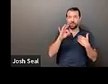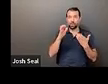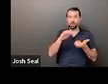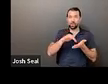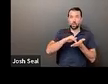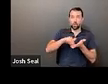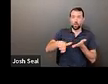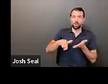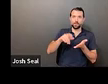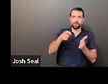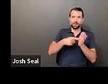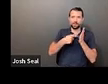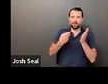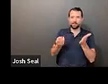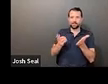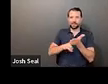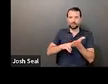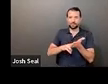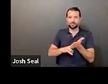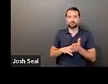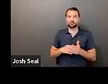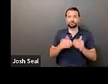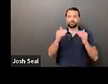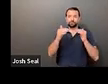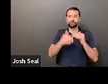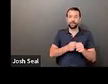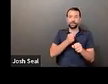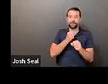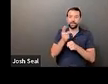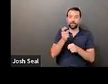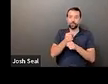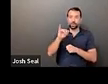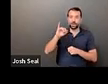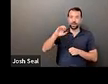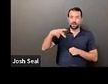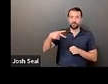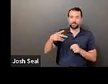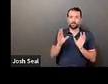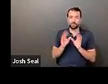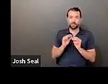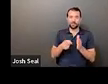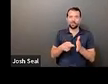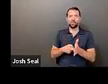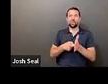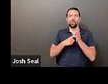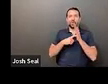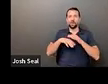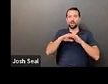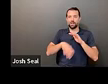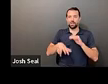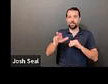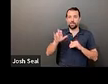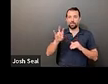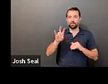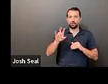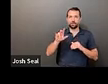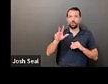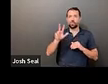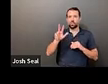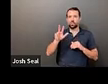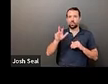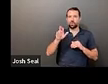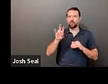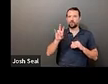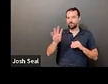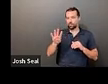review must be held within 364 days. When we come on site and we do an audit with